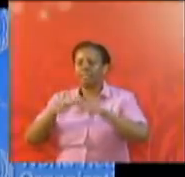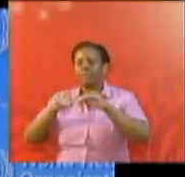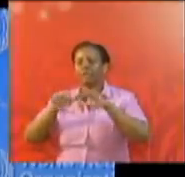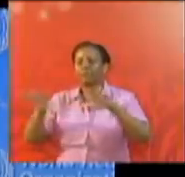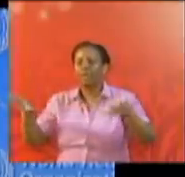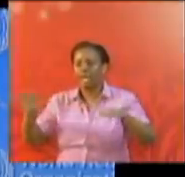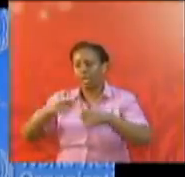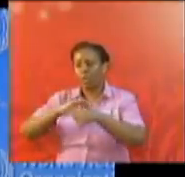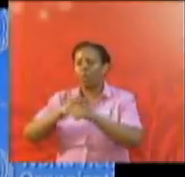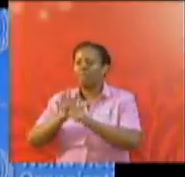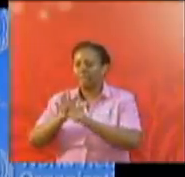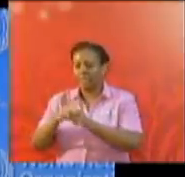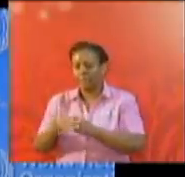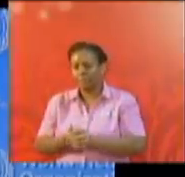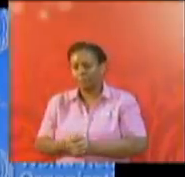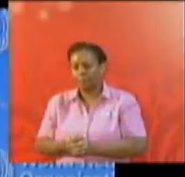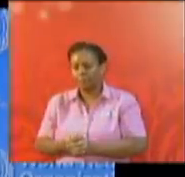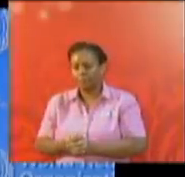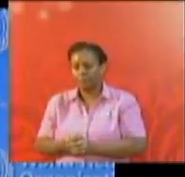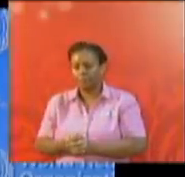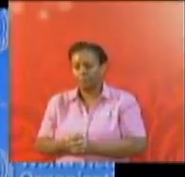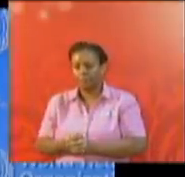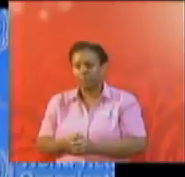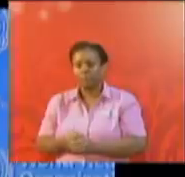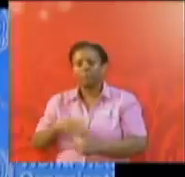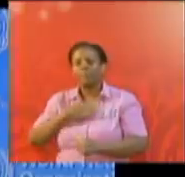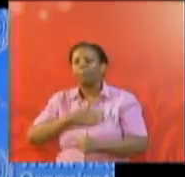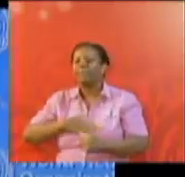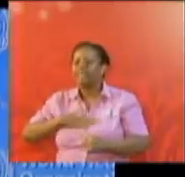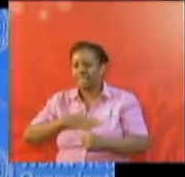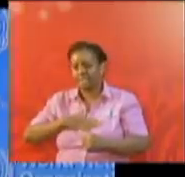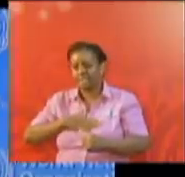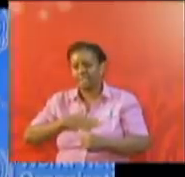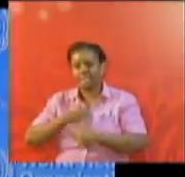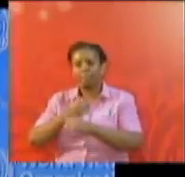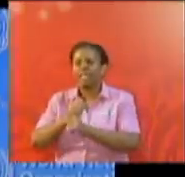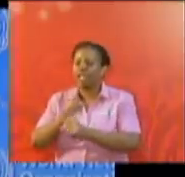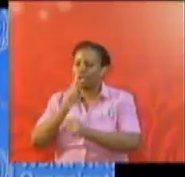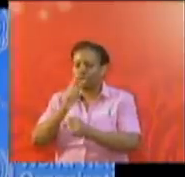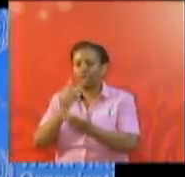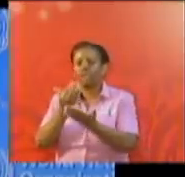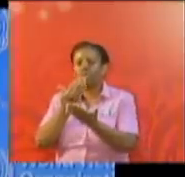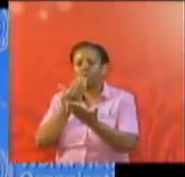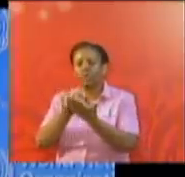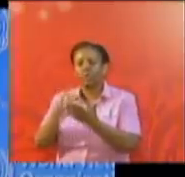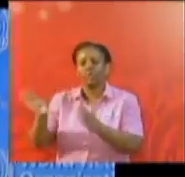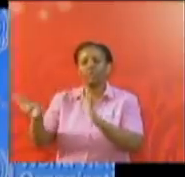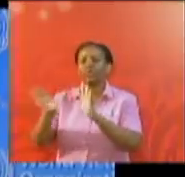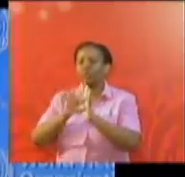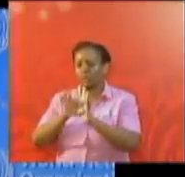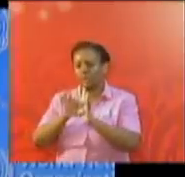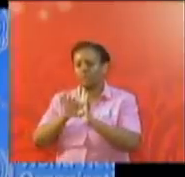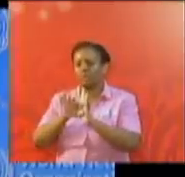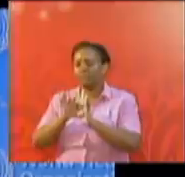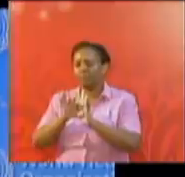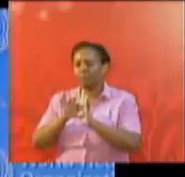others. And please make good choices. I know that there are a lot of things that we want to be doing right now, but there aren't necessarily a